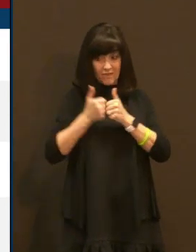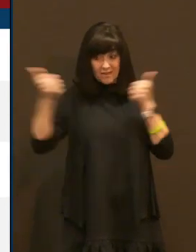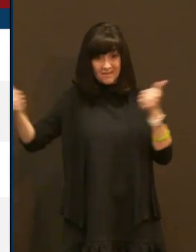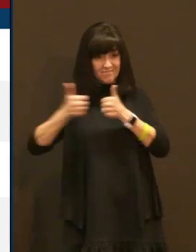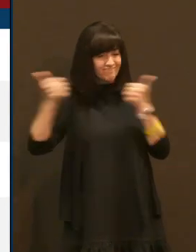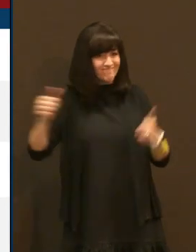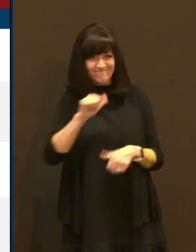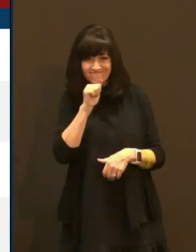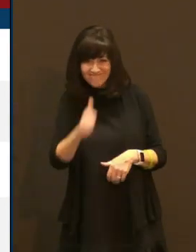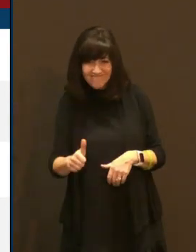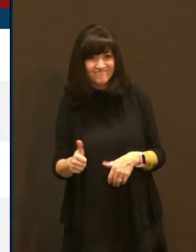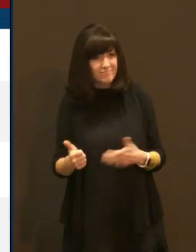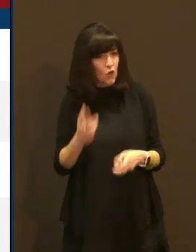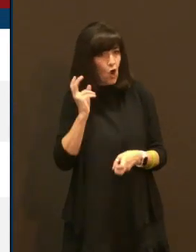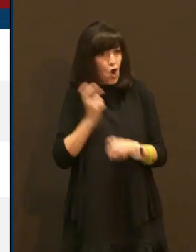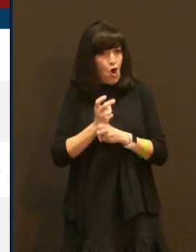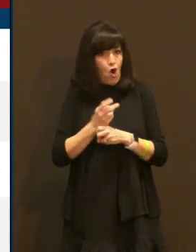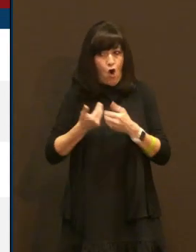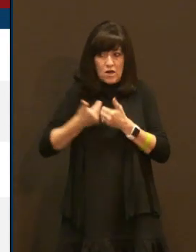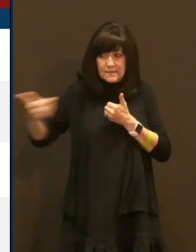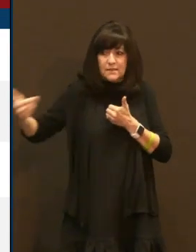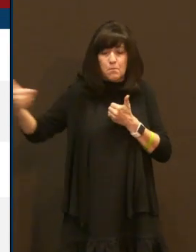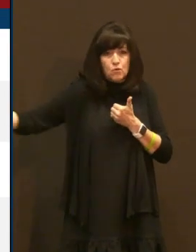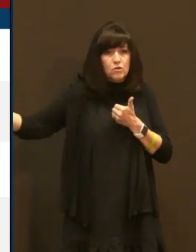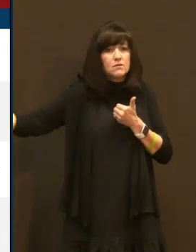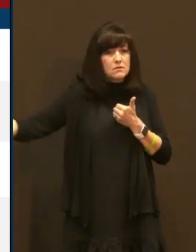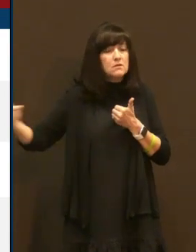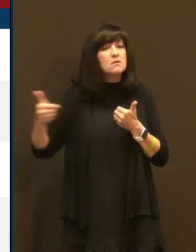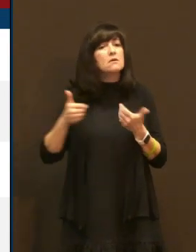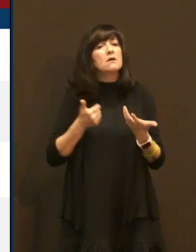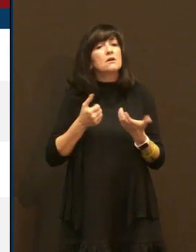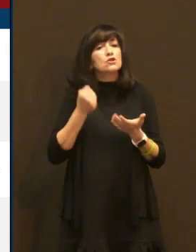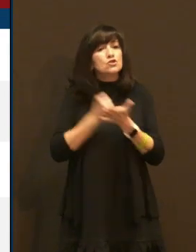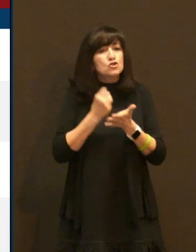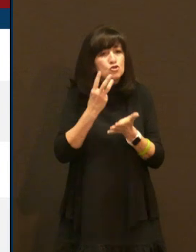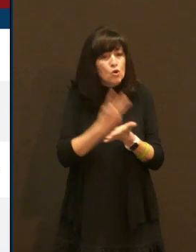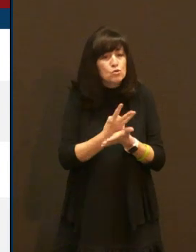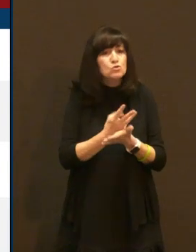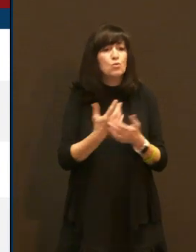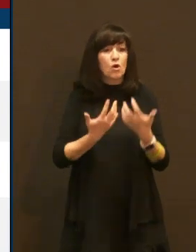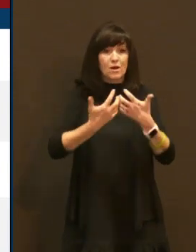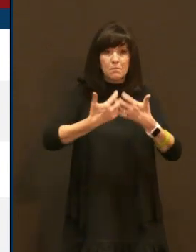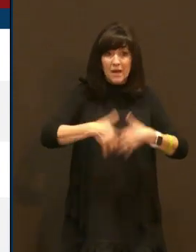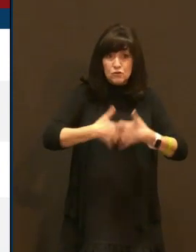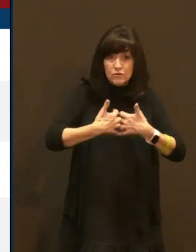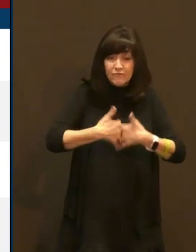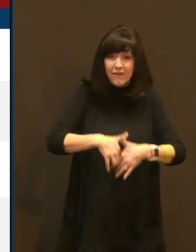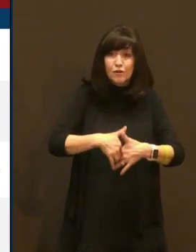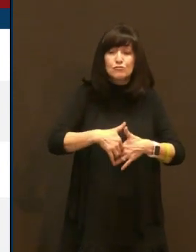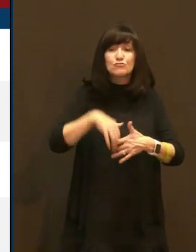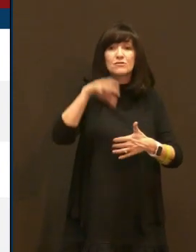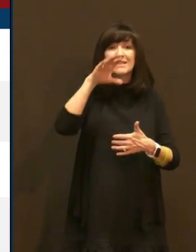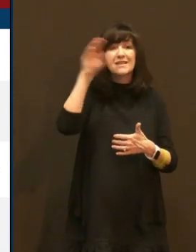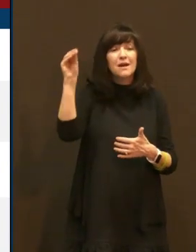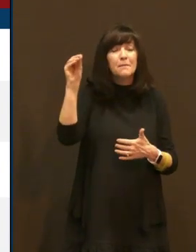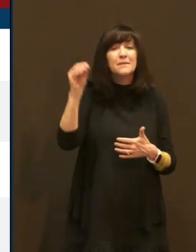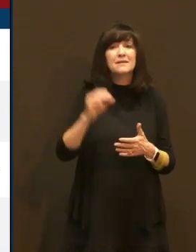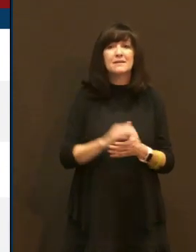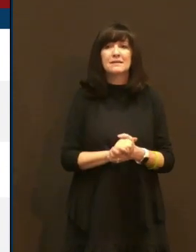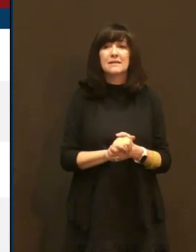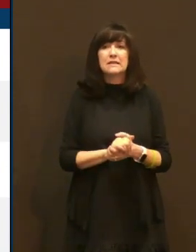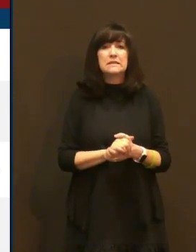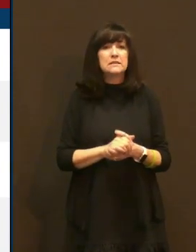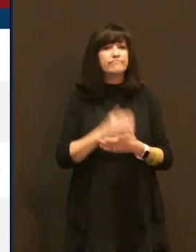people who provide social services or education, manufacturing, like